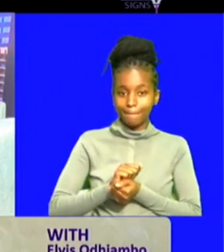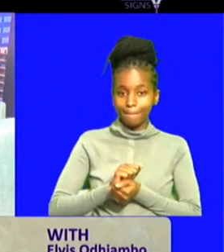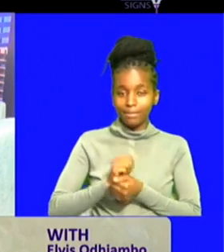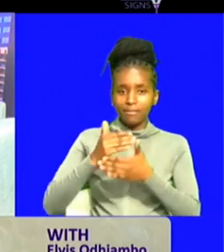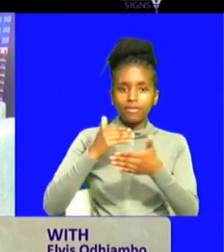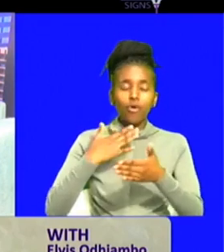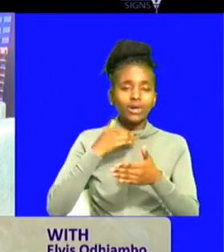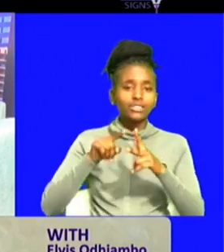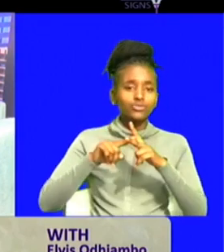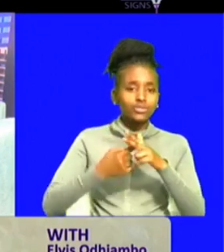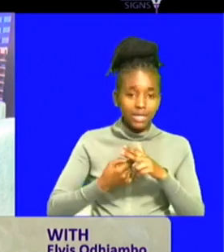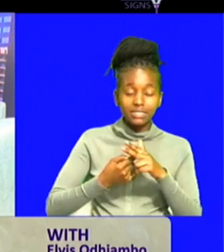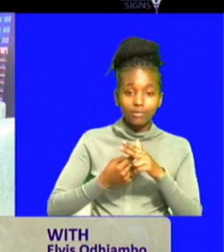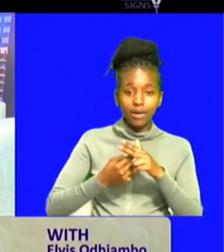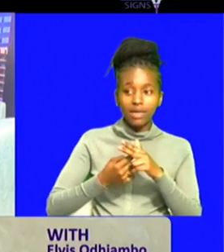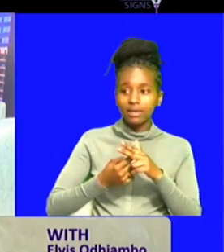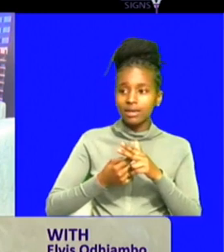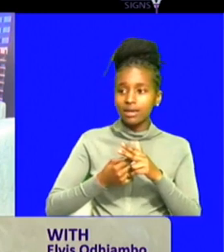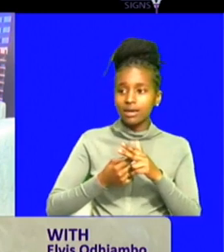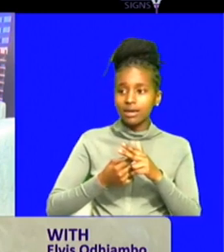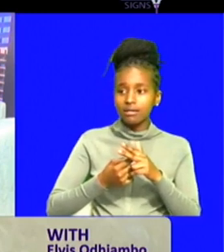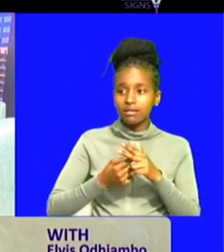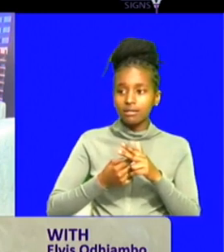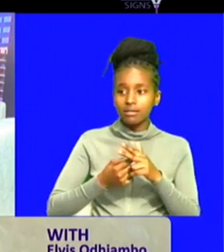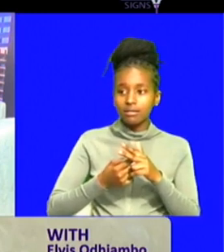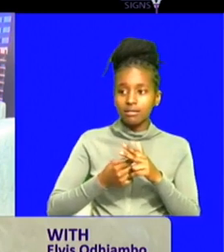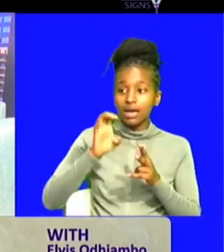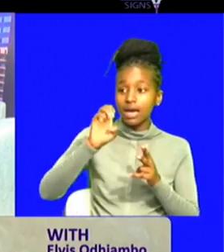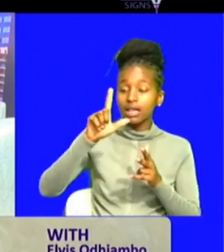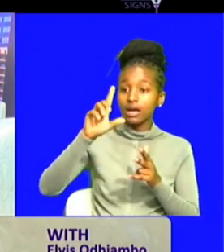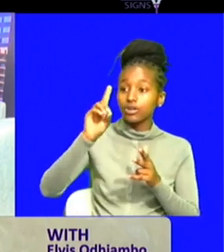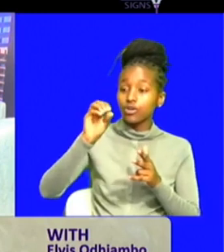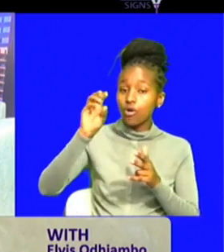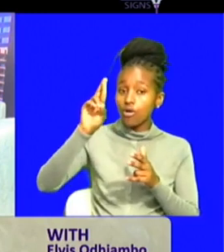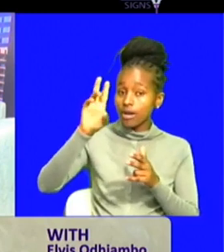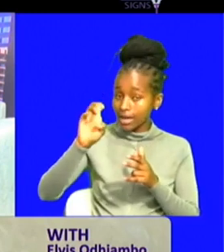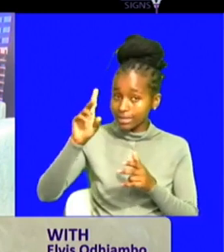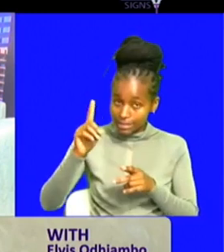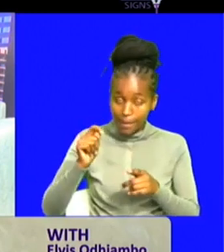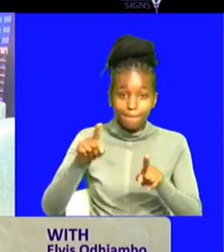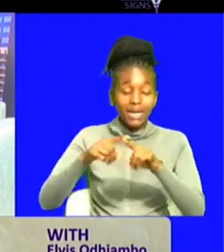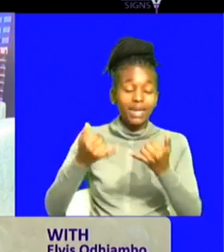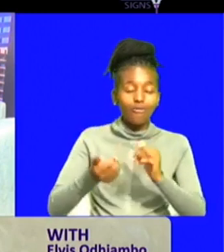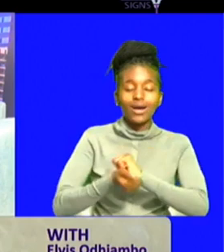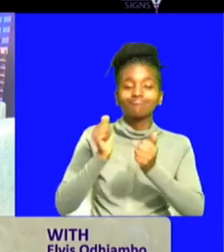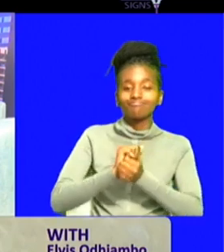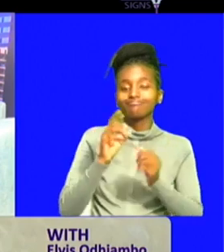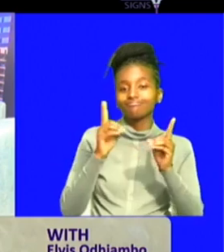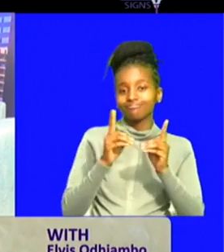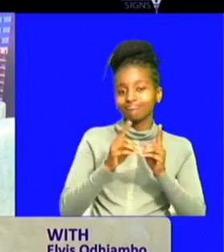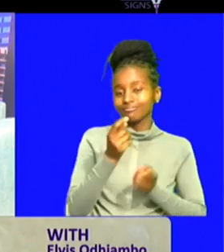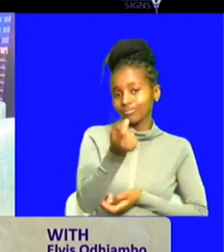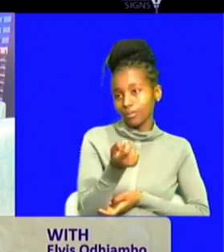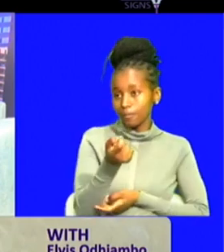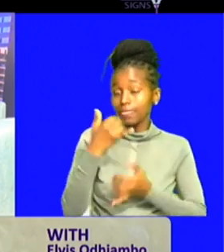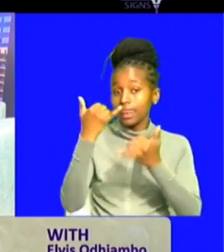at Disop Sevens in Eldoret, but then again the Kenya Rugby Union had to alter the dates, and right about